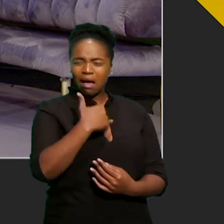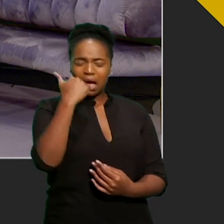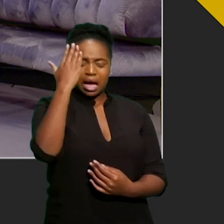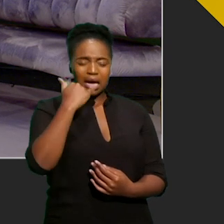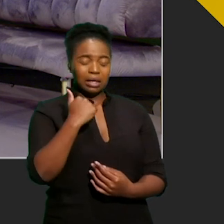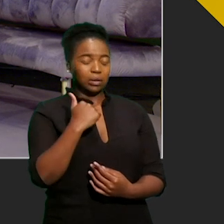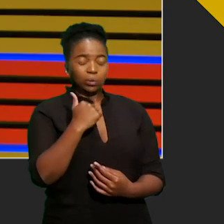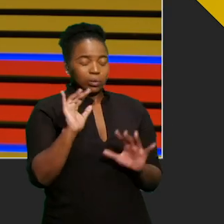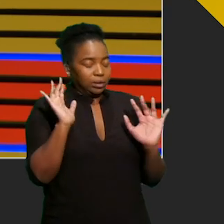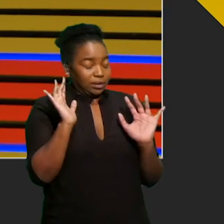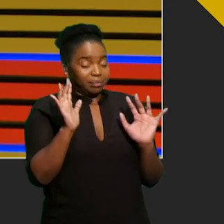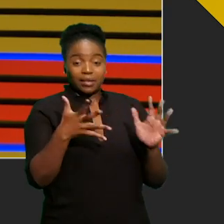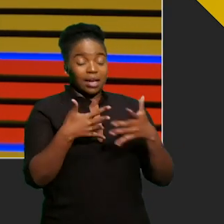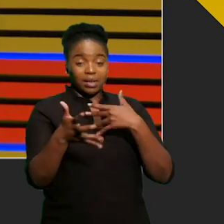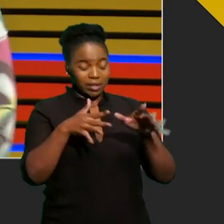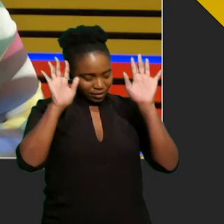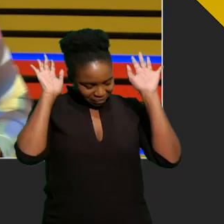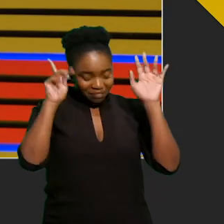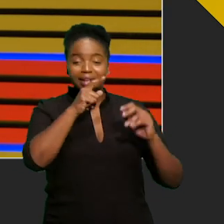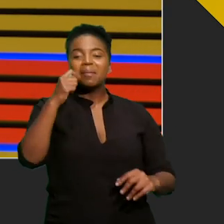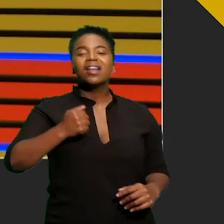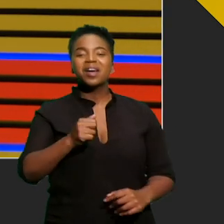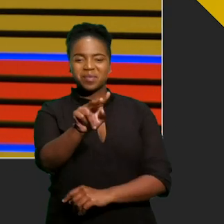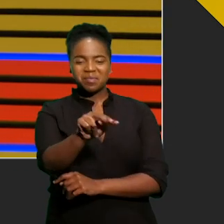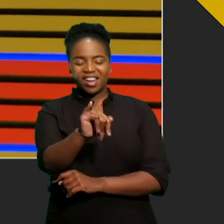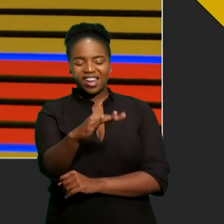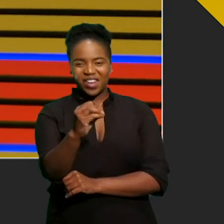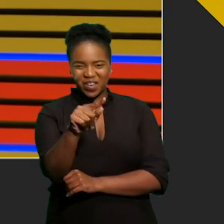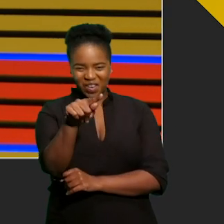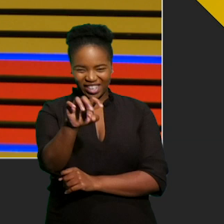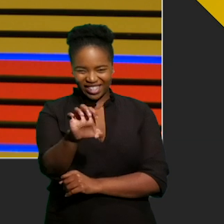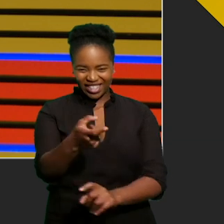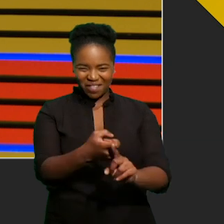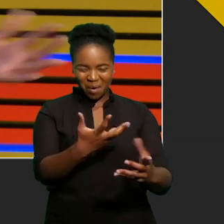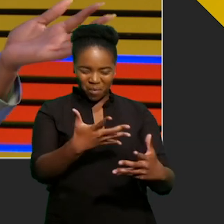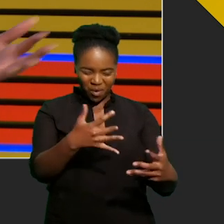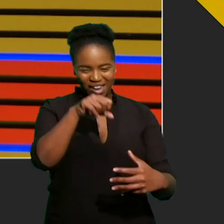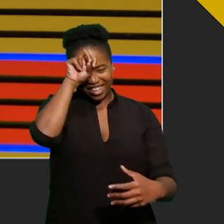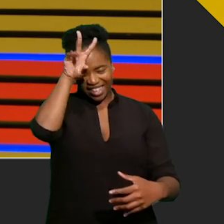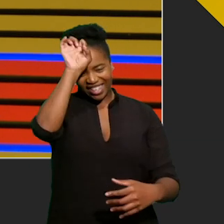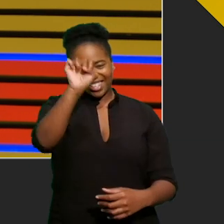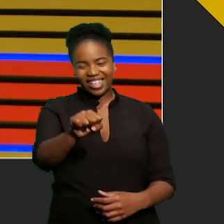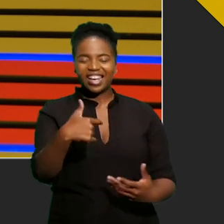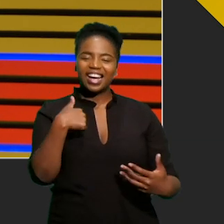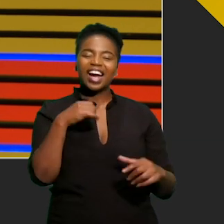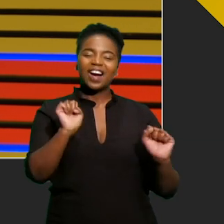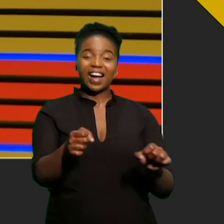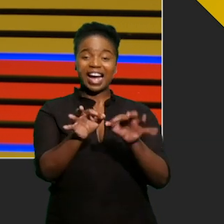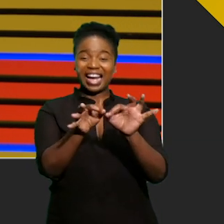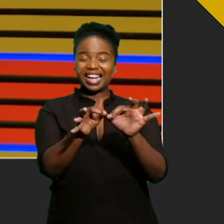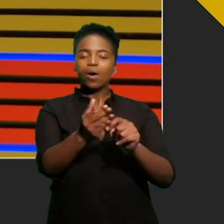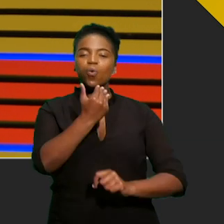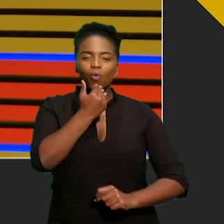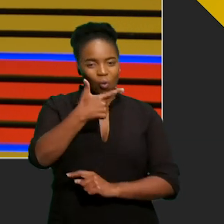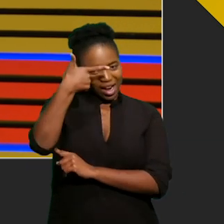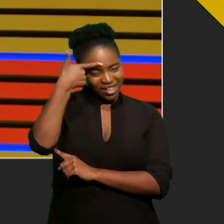You know what? Ara tshwara yon le khono nna ka le bitso ke nna Nicolette wa ga mashile ngwana wa kwa Bosch Park Ridge Mapulaneng ya re tshwireleng lona le melela matsogo ke sesi